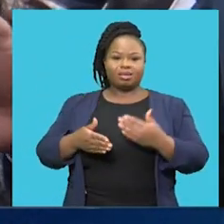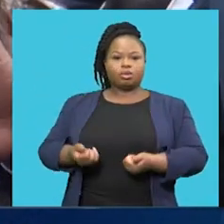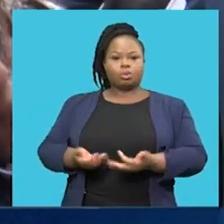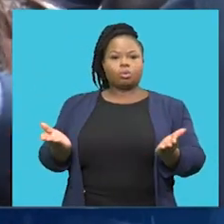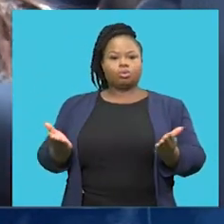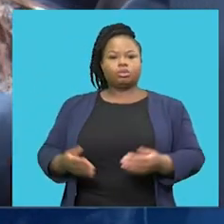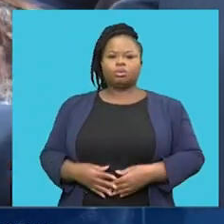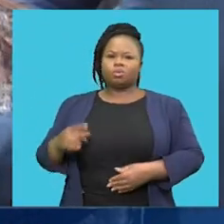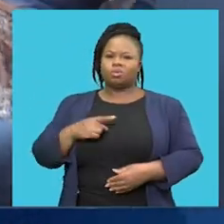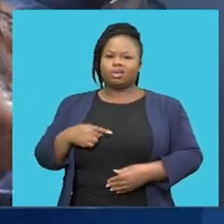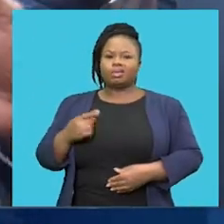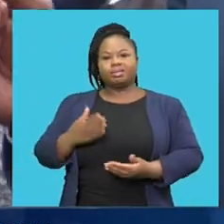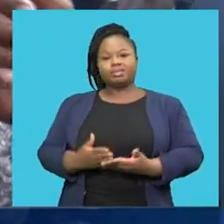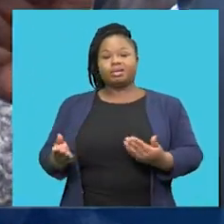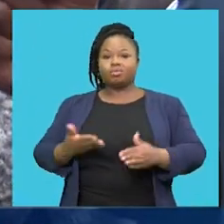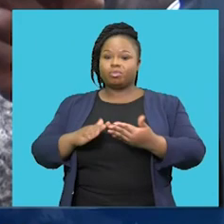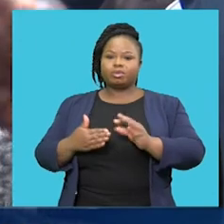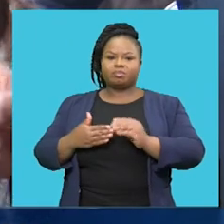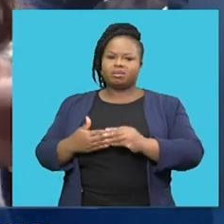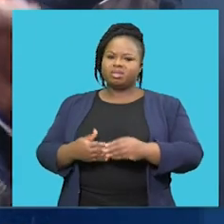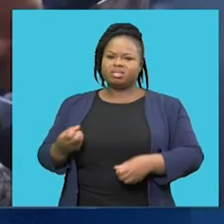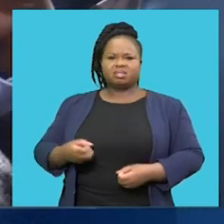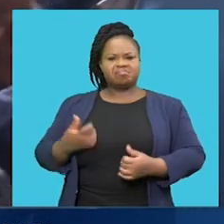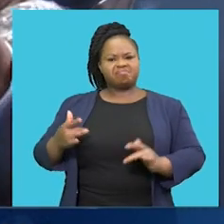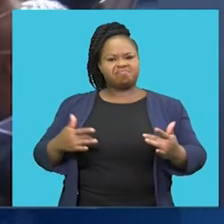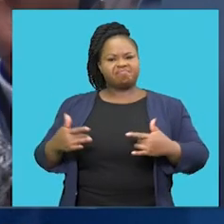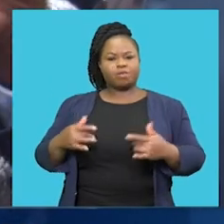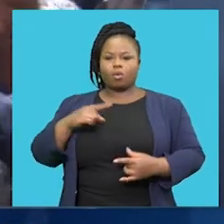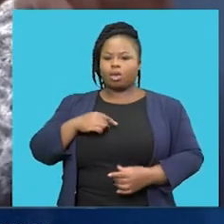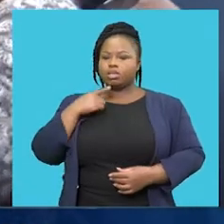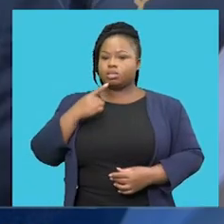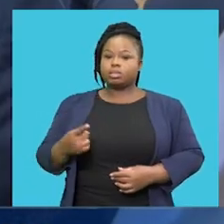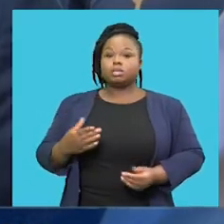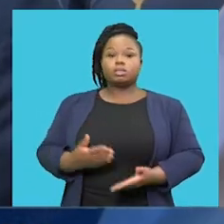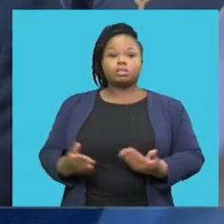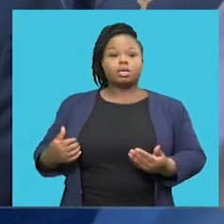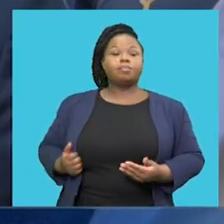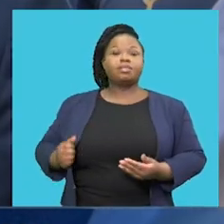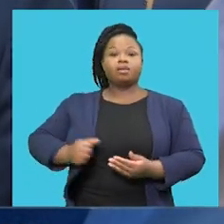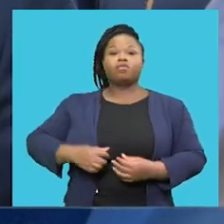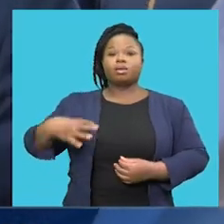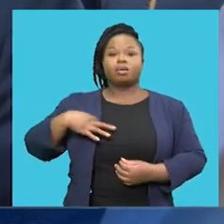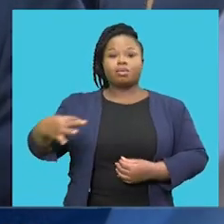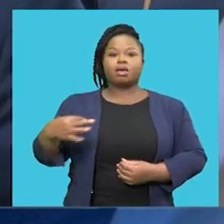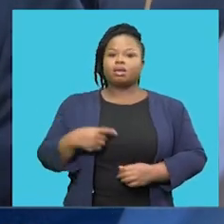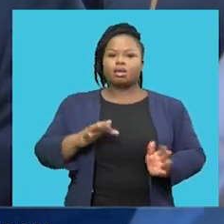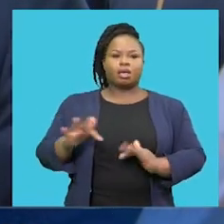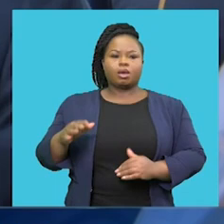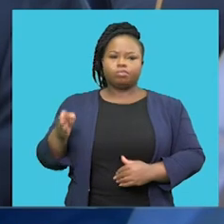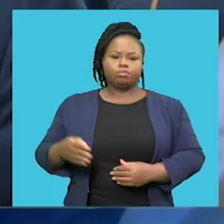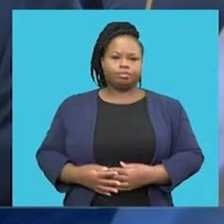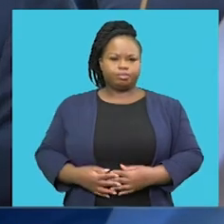kwazo. Lapho-ke kubonakale khona izakhamuzi zibhodla umlilo mayelana nemigudu eyalandelwa ukufakwa kwala bantu kulezi ndlu.